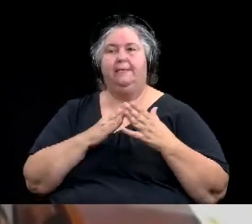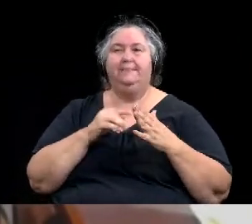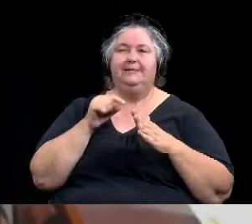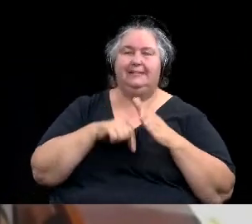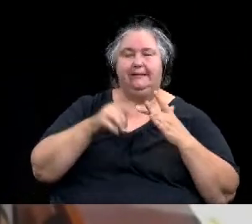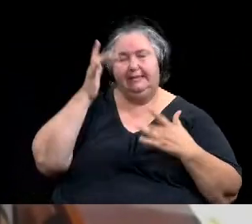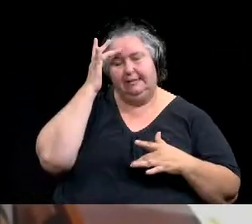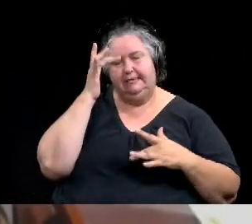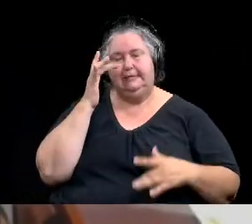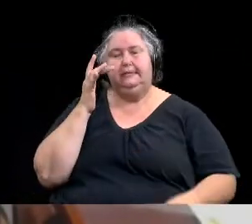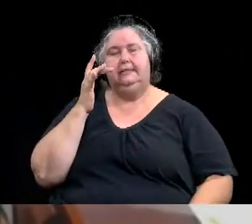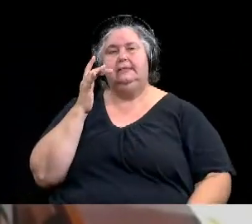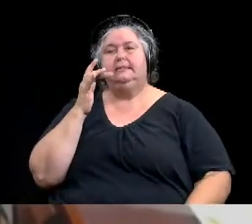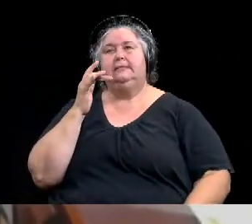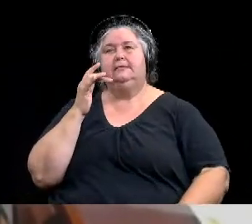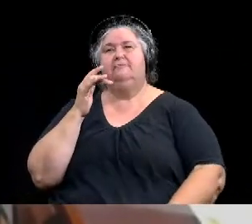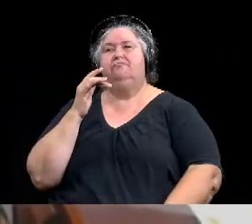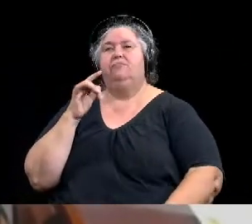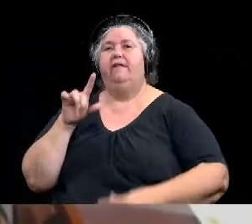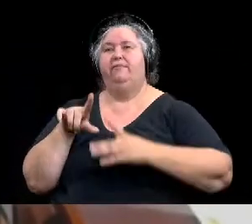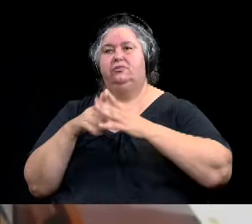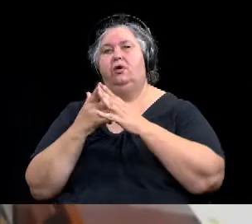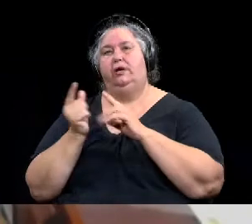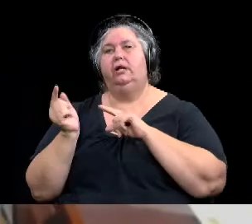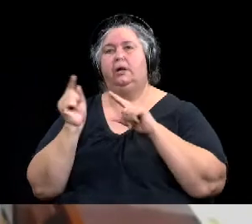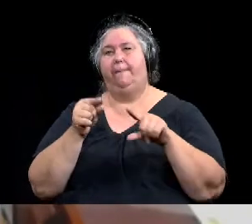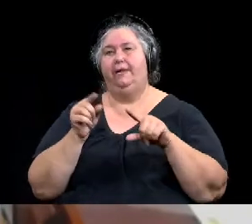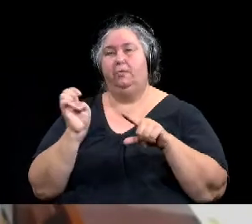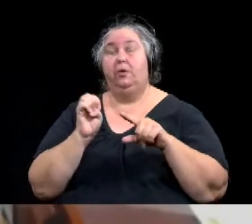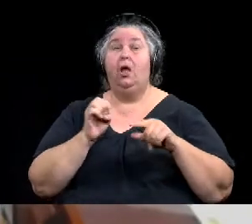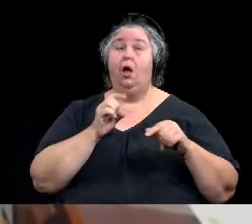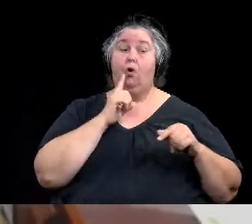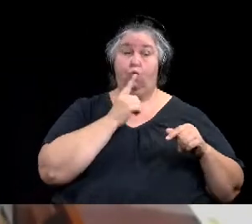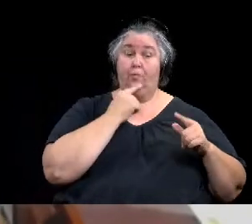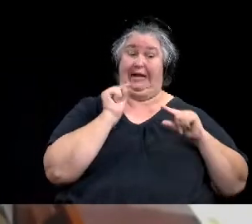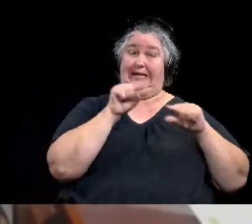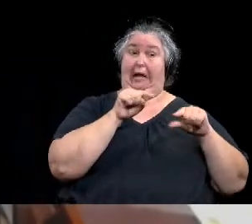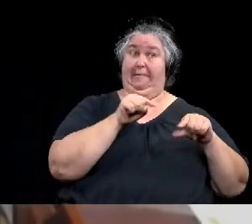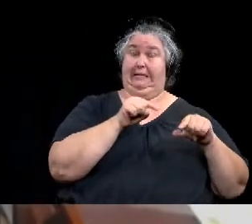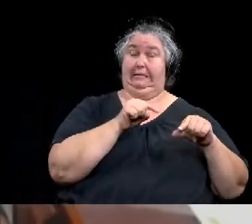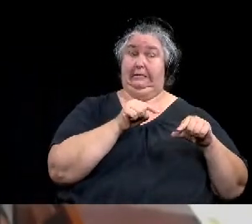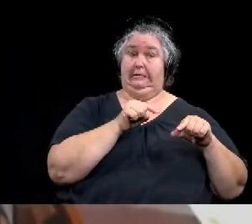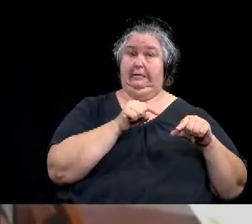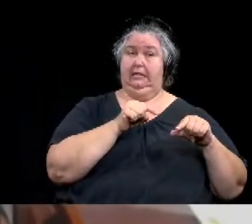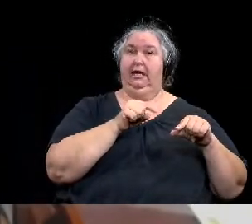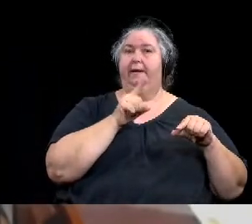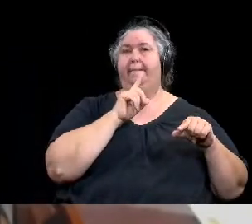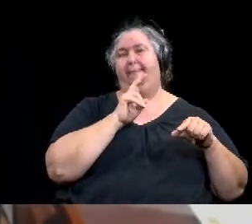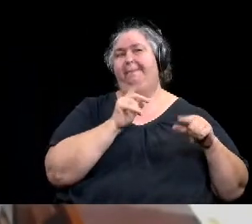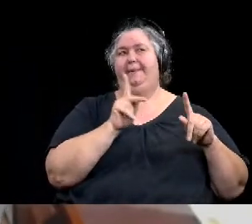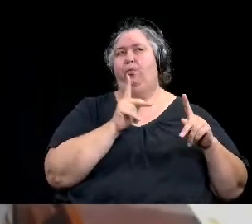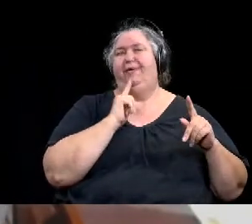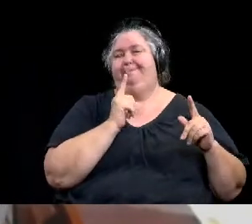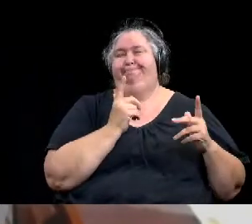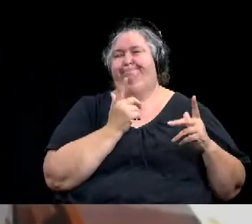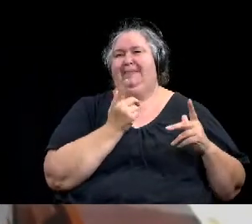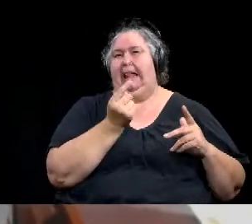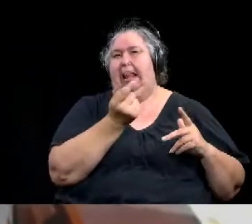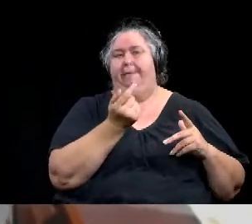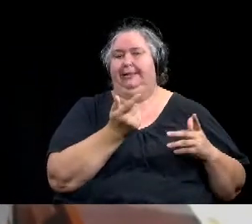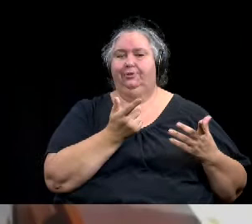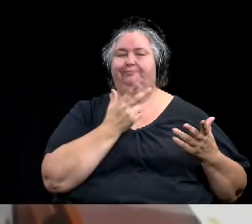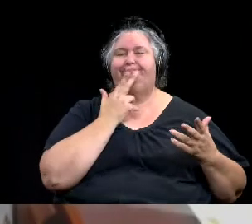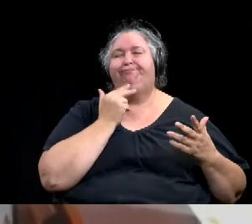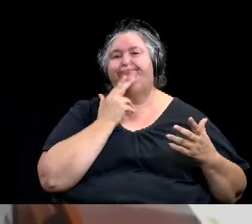illnesses have started returning to the emergency room, which is good to see. And then I'll just speak to